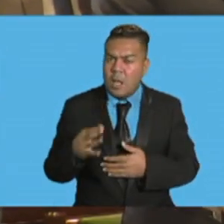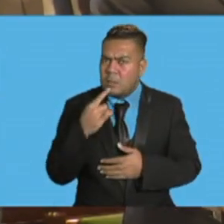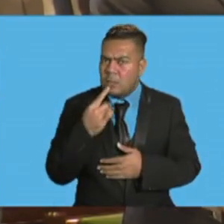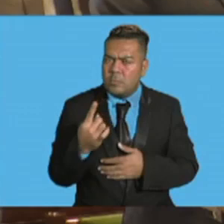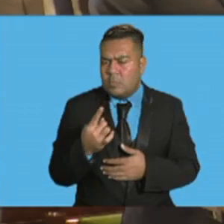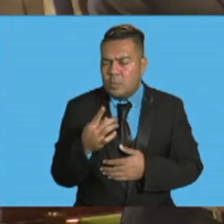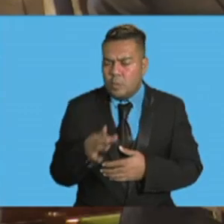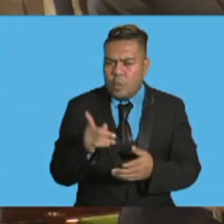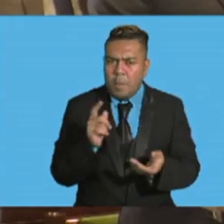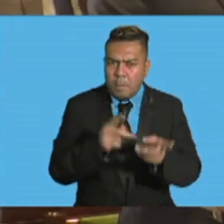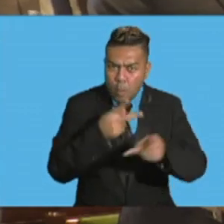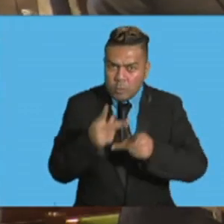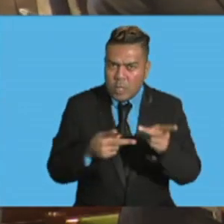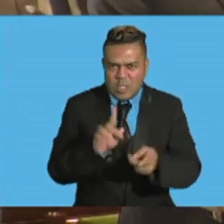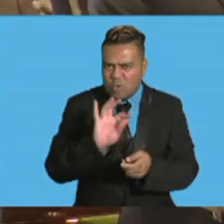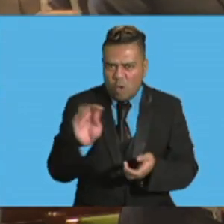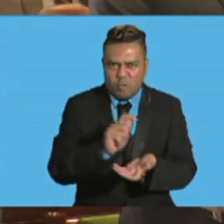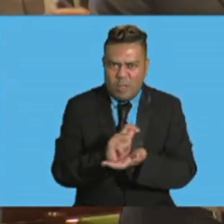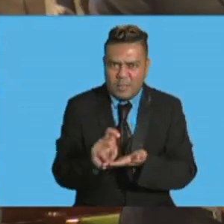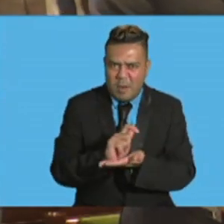And indeed we are looking at